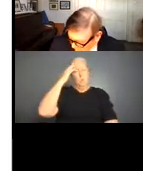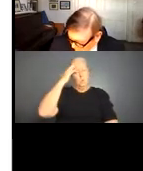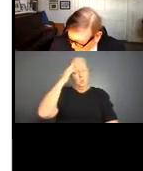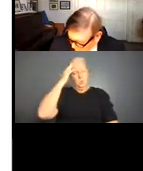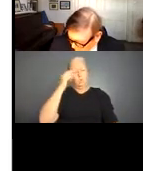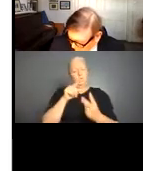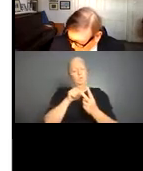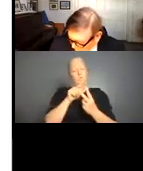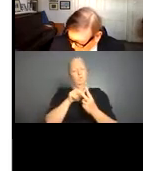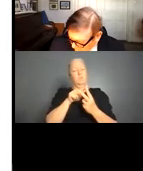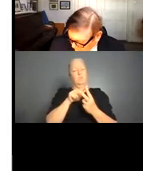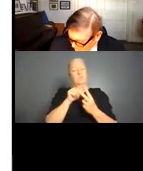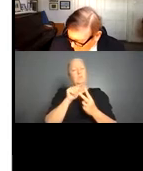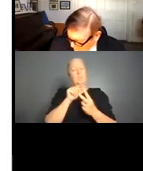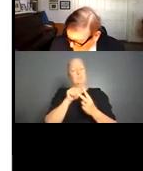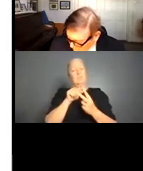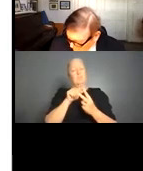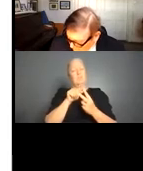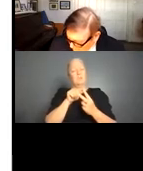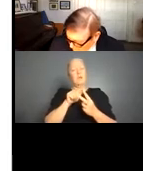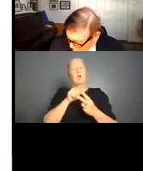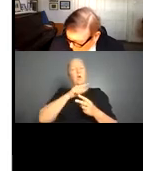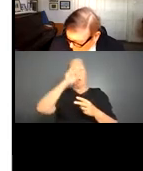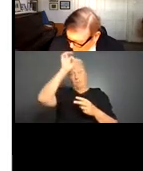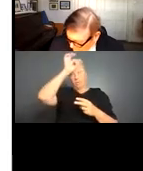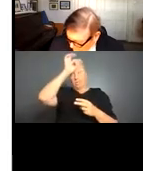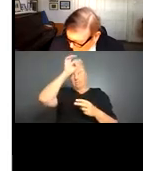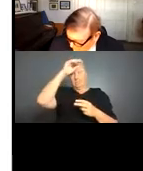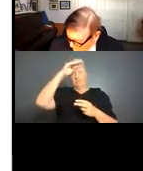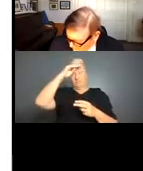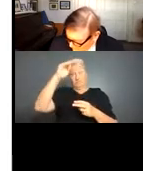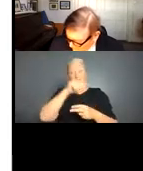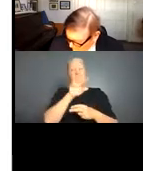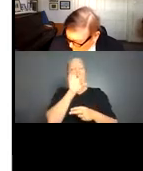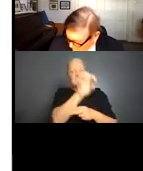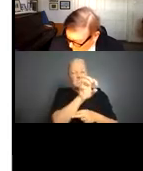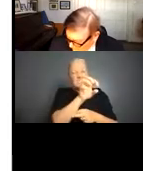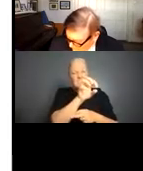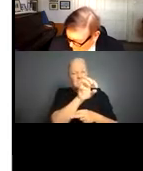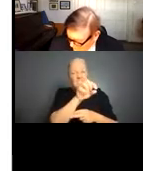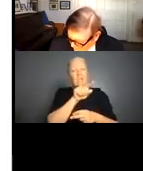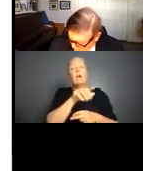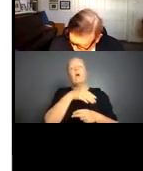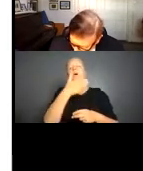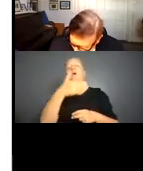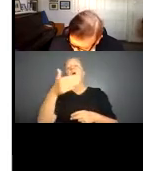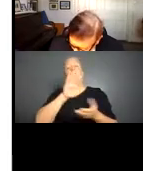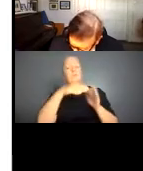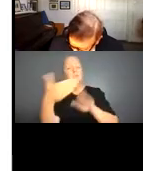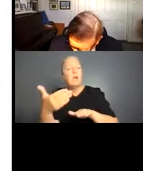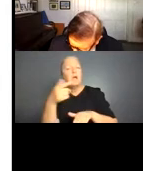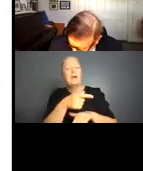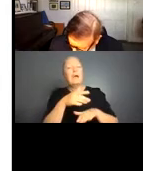and later on he died by the police simply because they couldn't communicate to him. Then one was also a